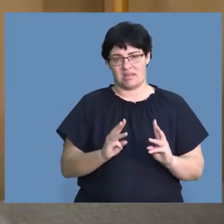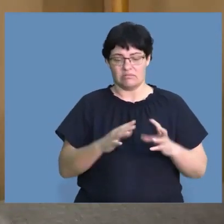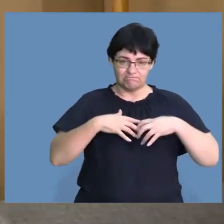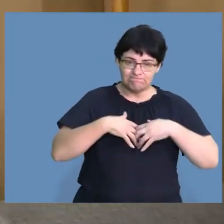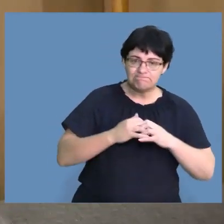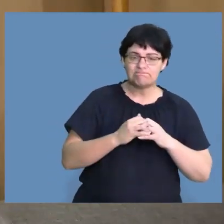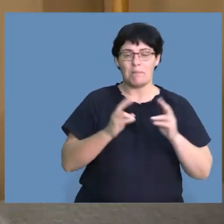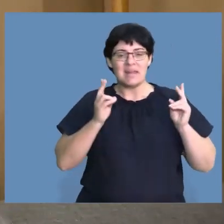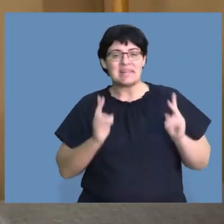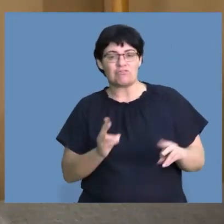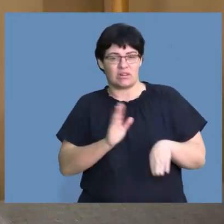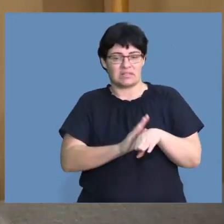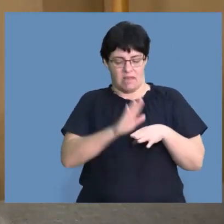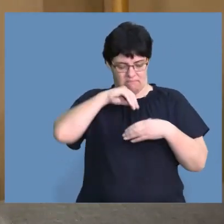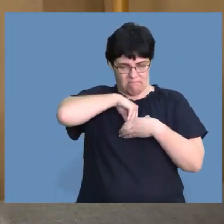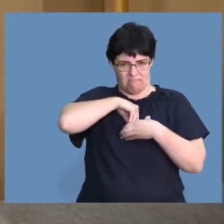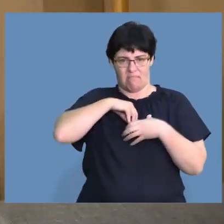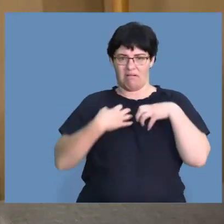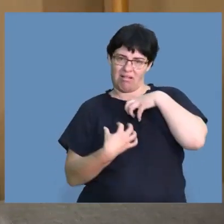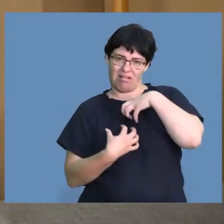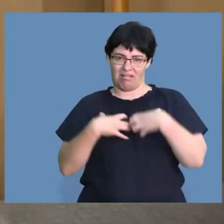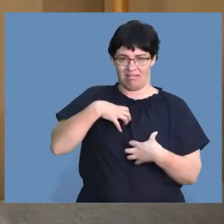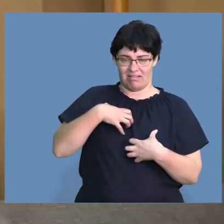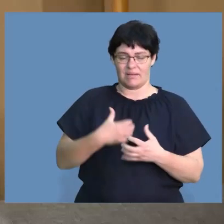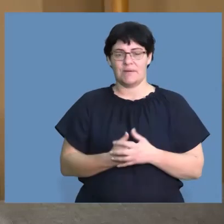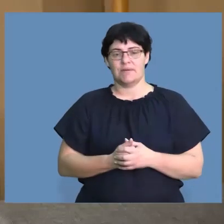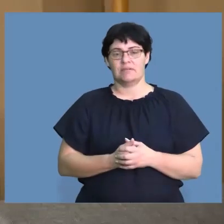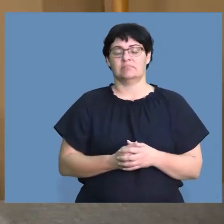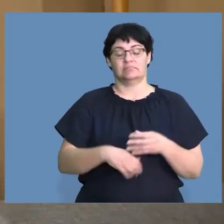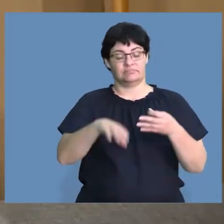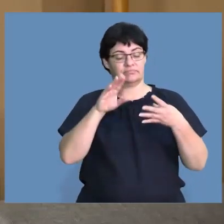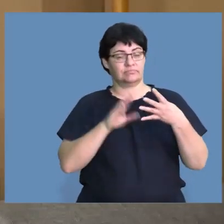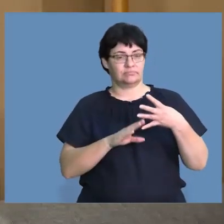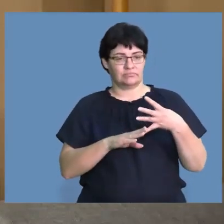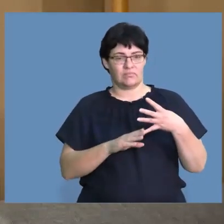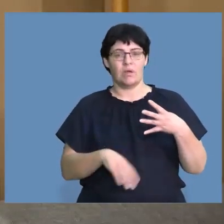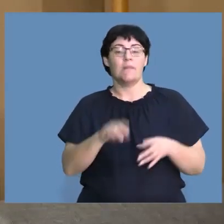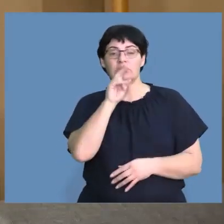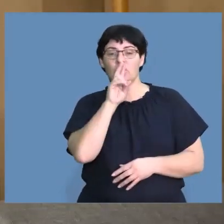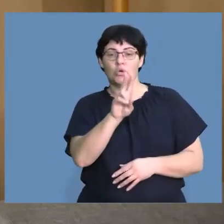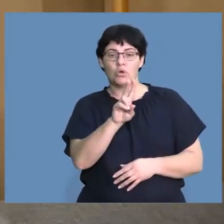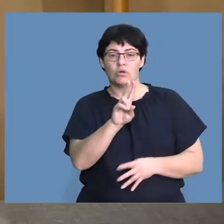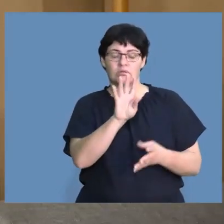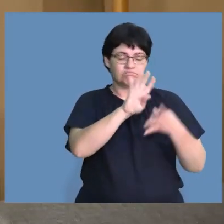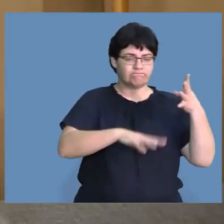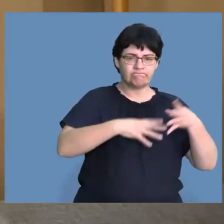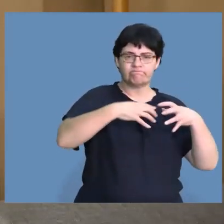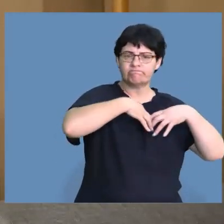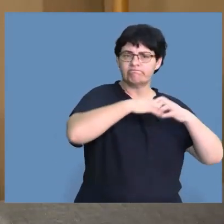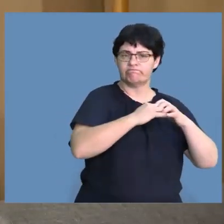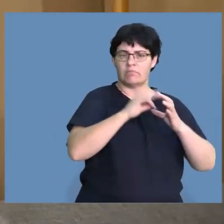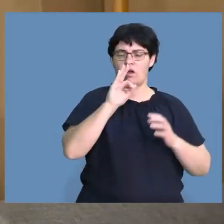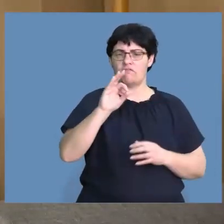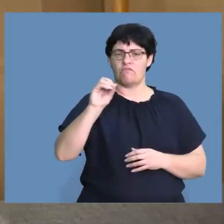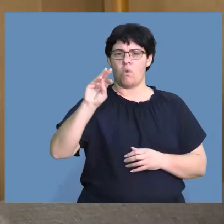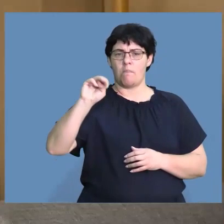to utilize your natural time, your body clock. Then, the next thing is we need to look at format. What